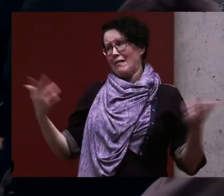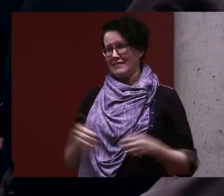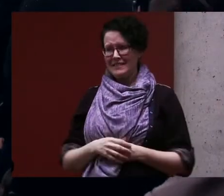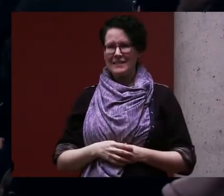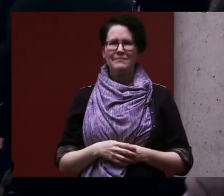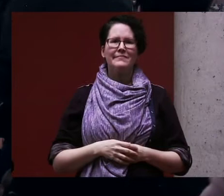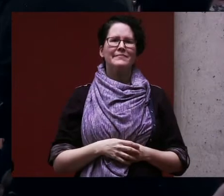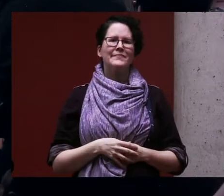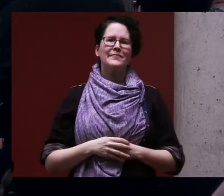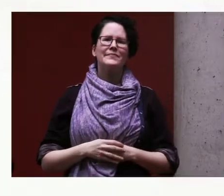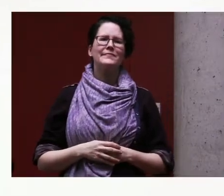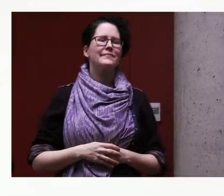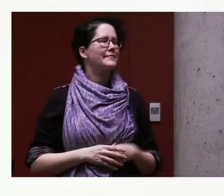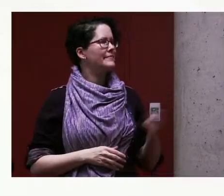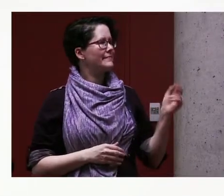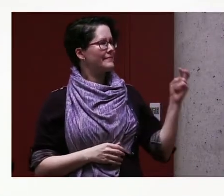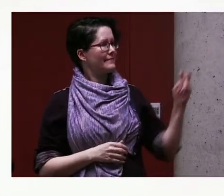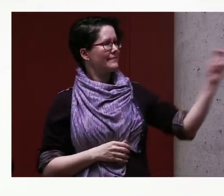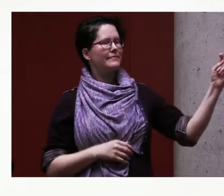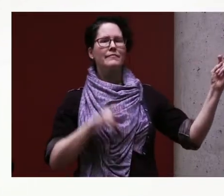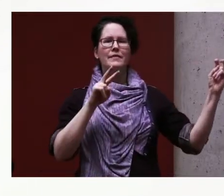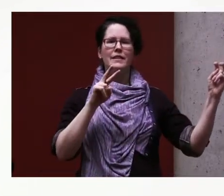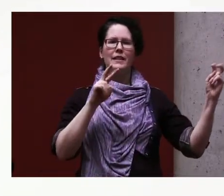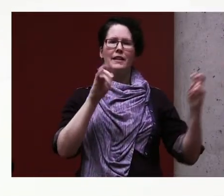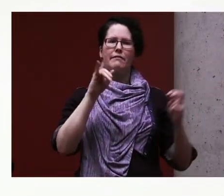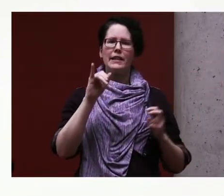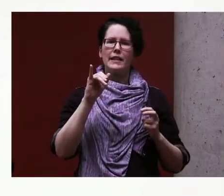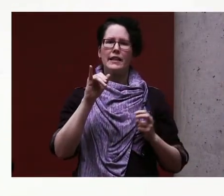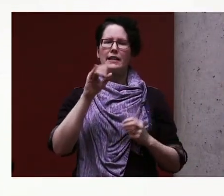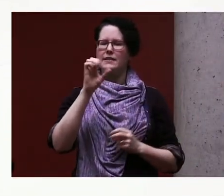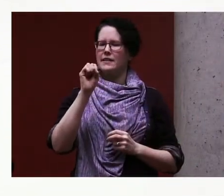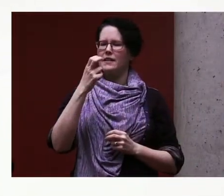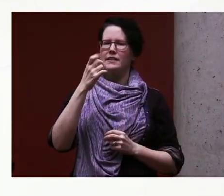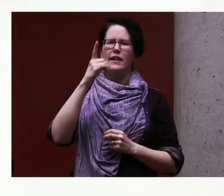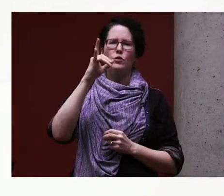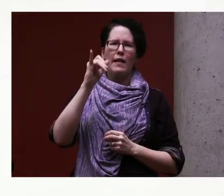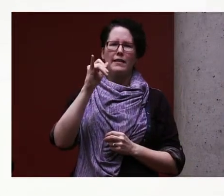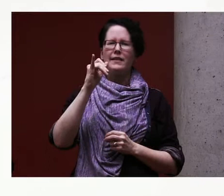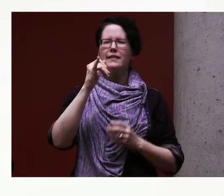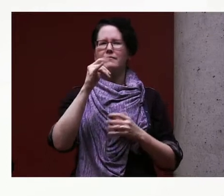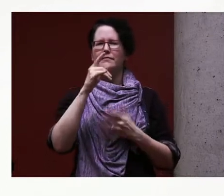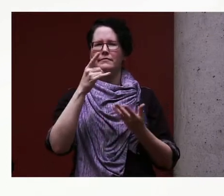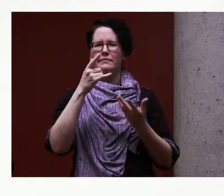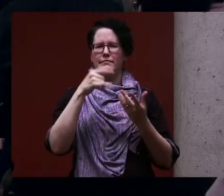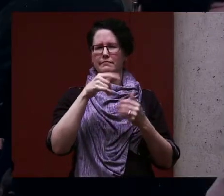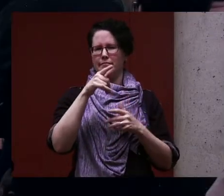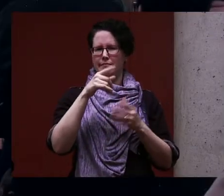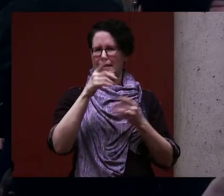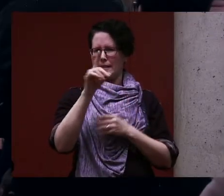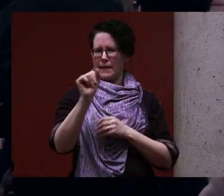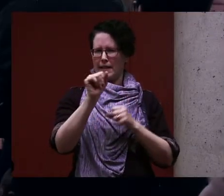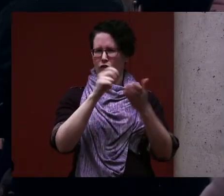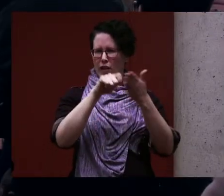So, Vicki is a sexuality and disability educator, an advocate and a writer, and a resident of a long-term care facility.